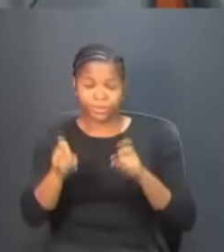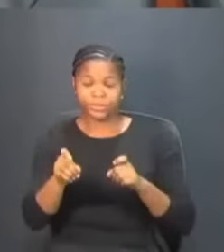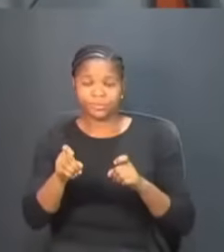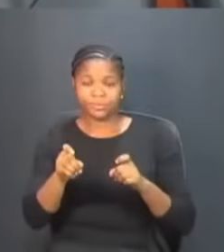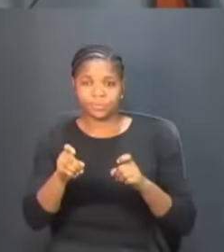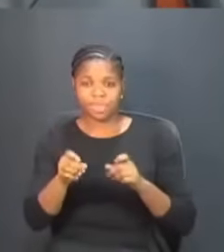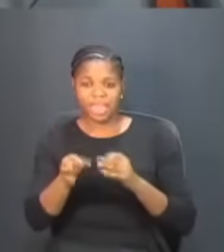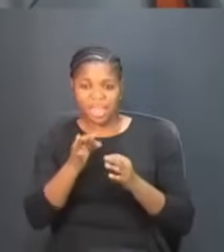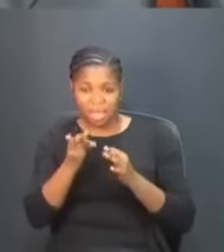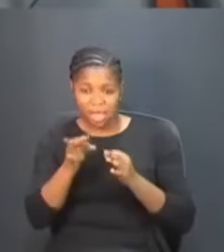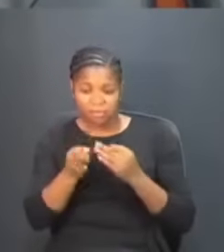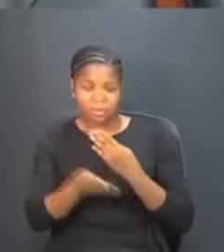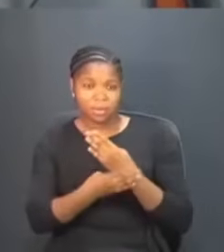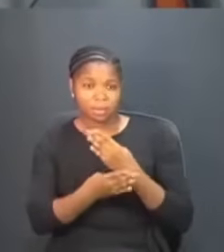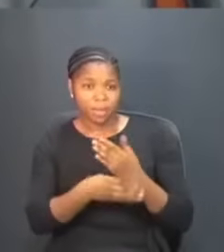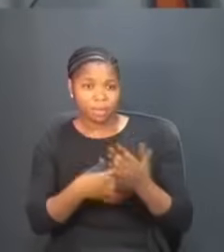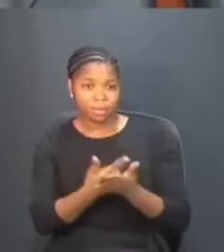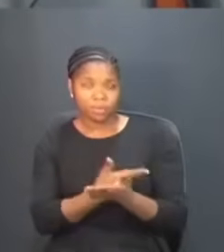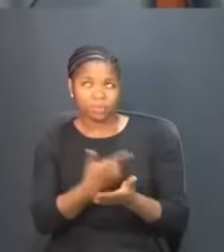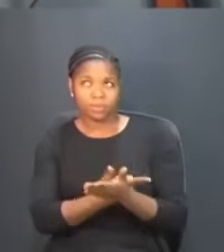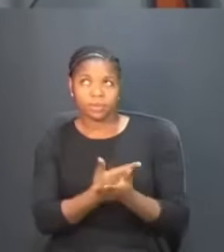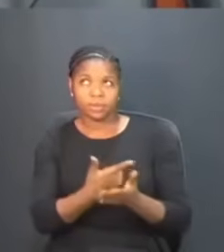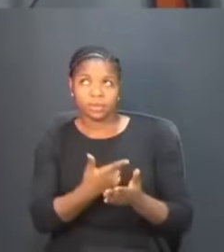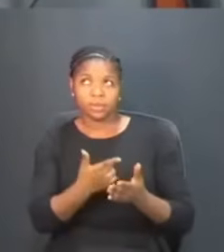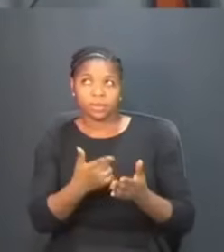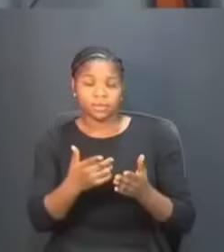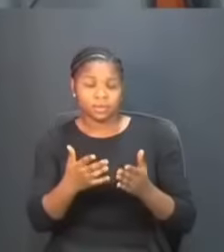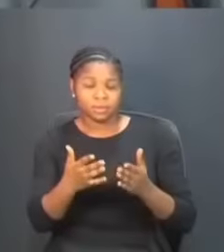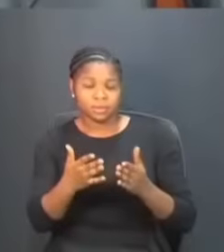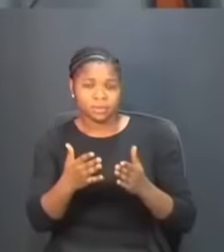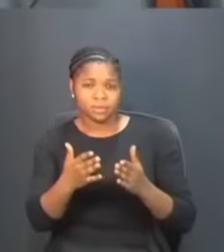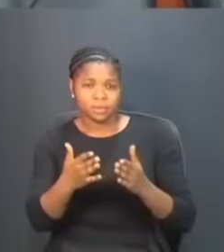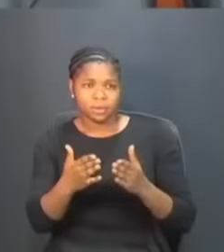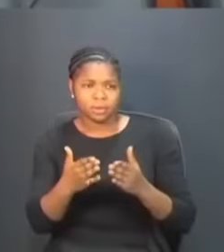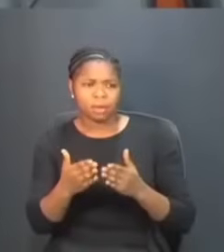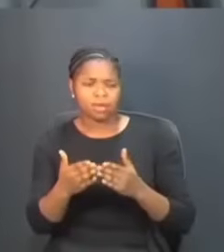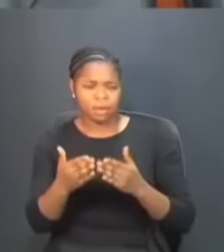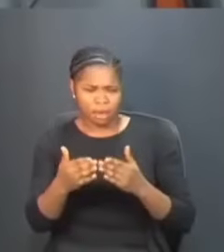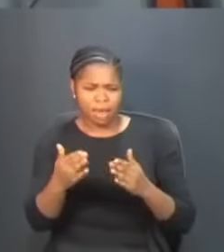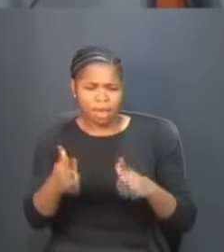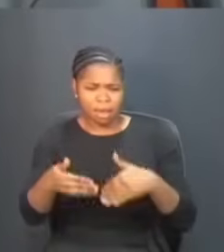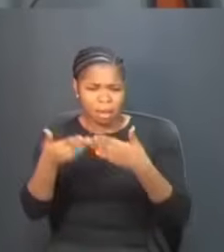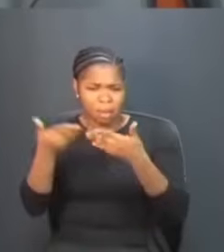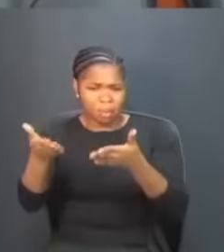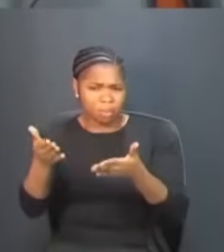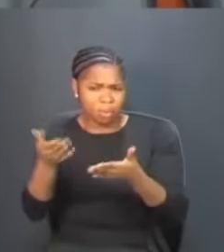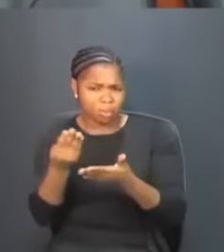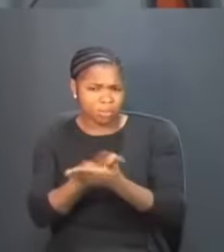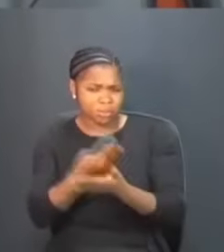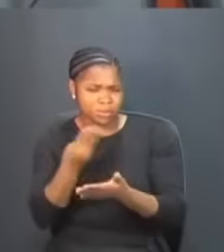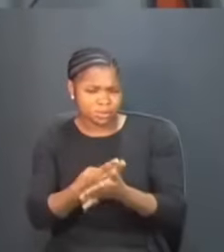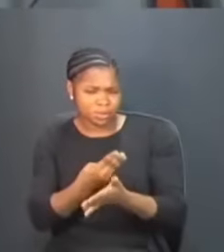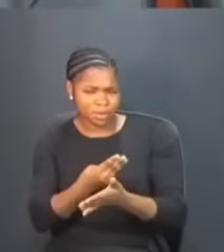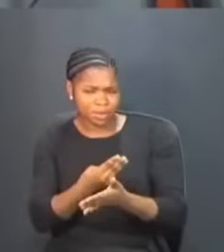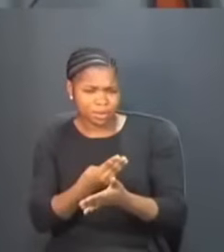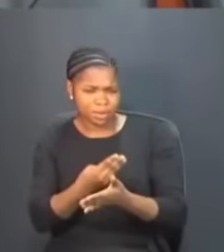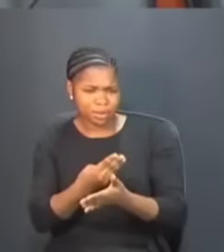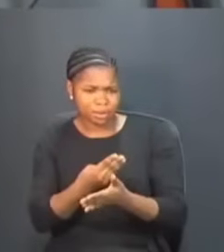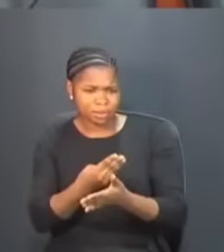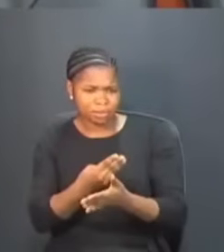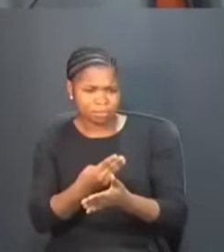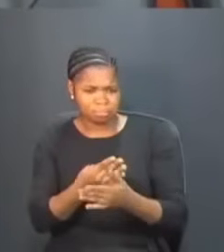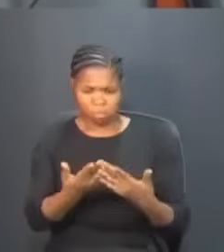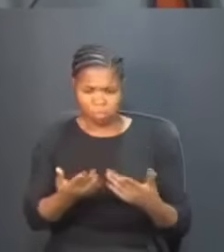saying that there's overproduction, I would like to know from the minister how much in value